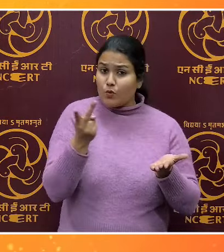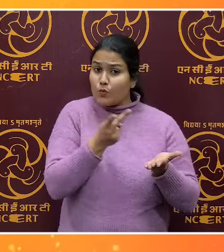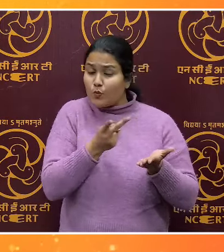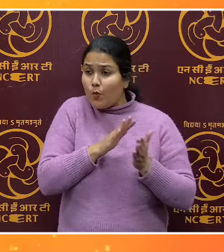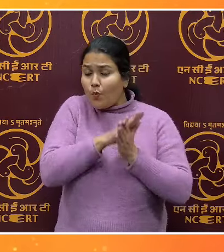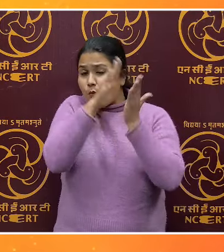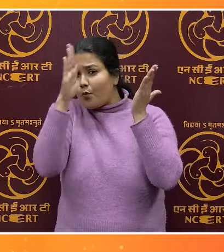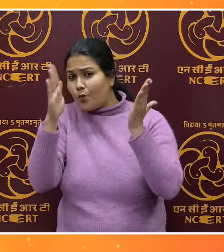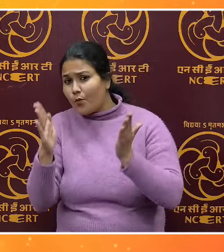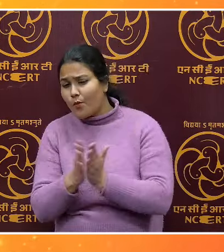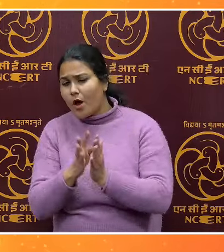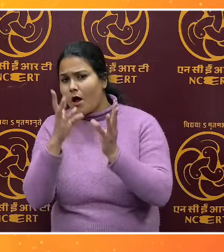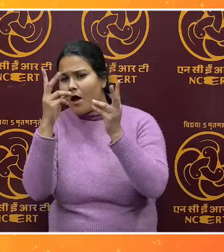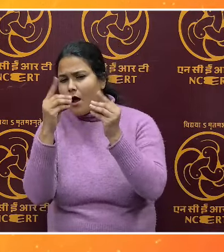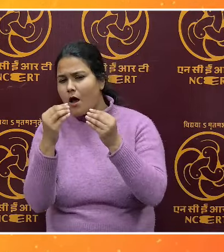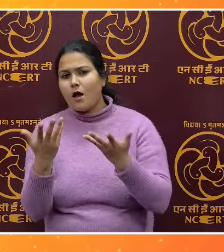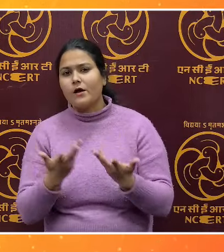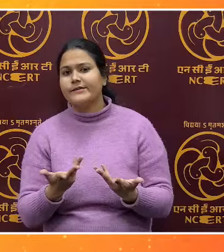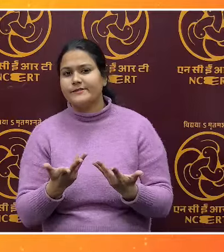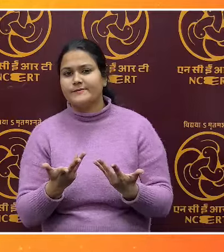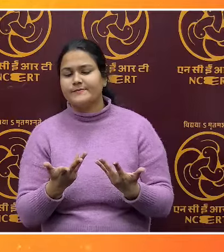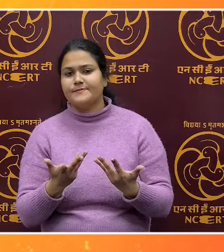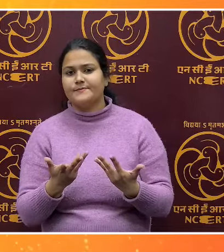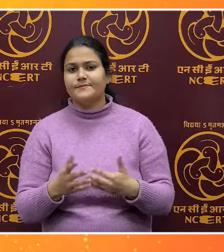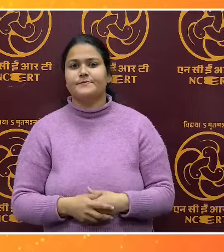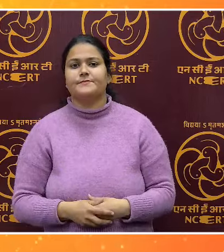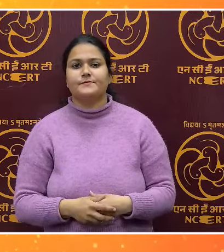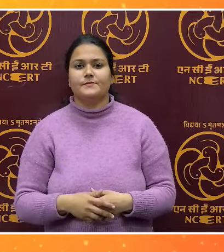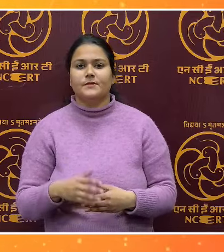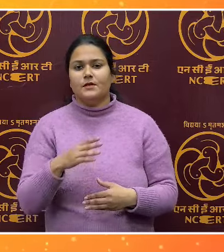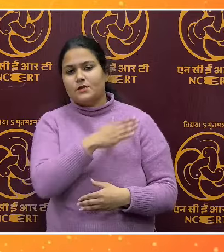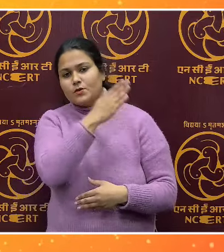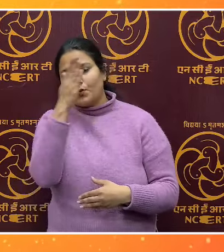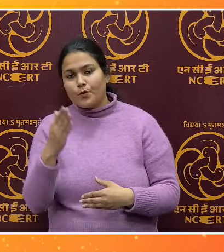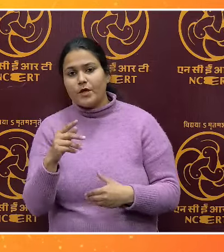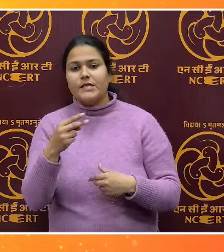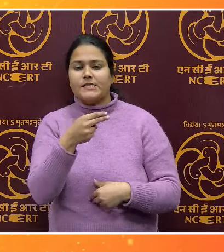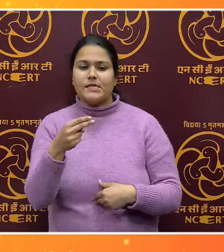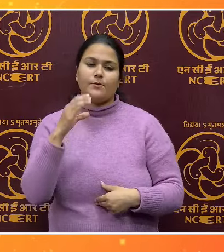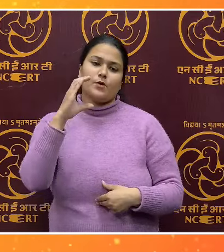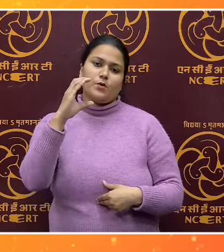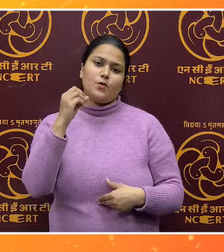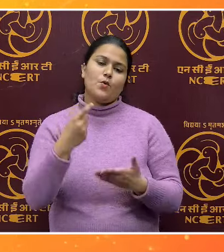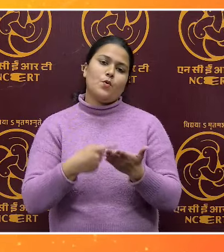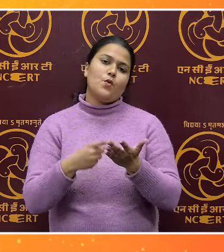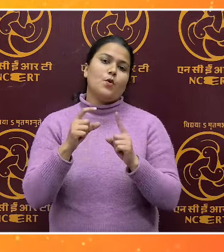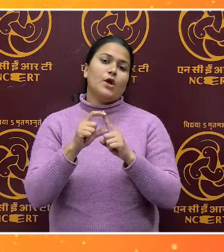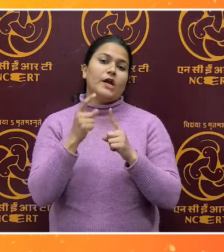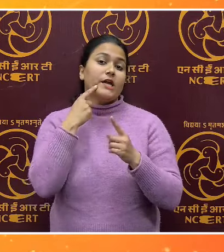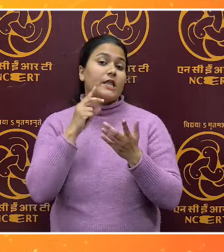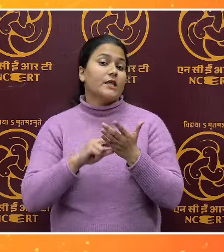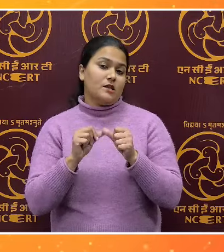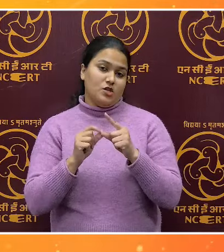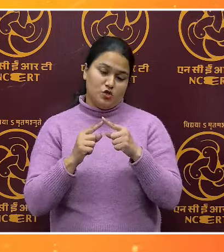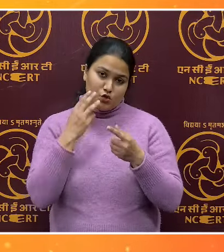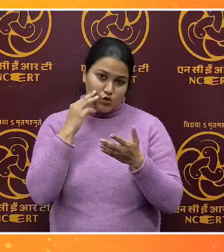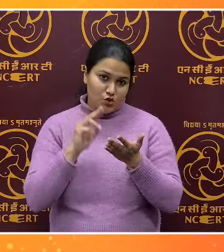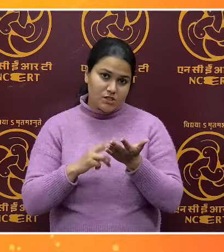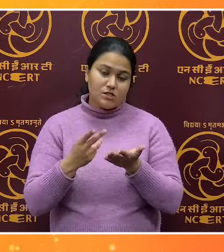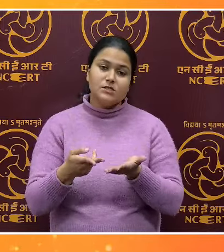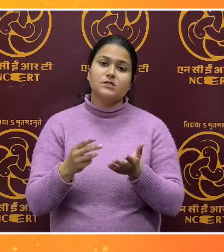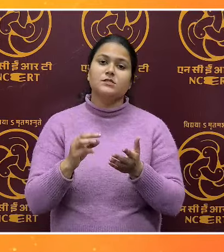these coordinate bonds generally called coordination number. On behalf of that, if we talk